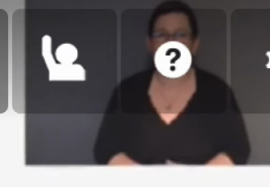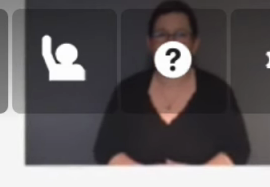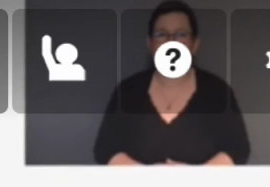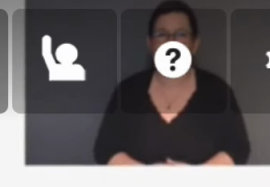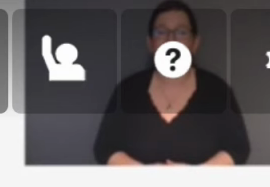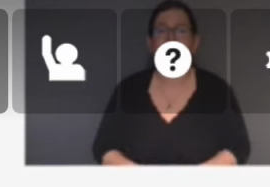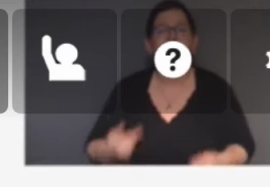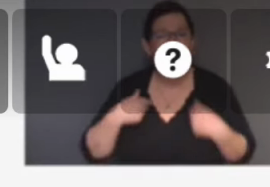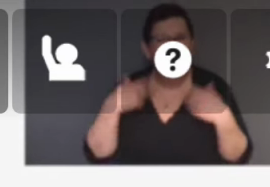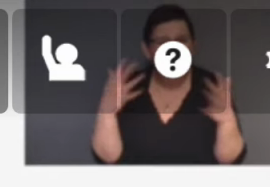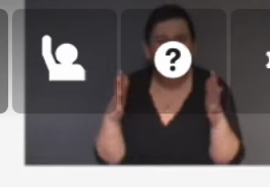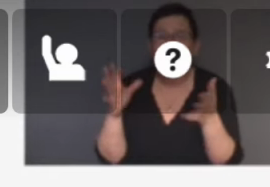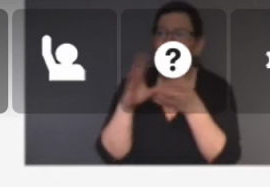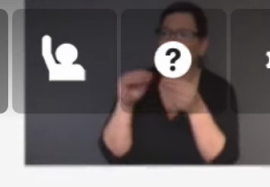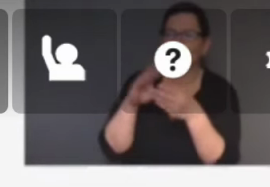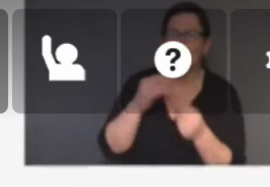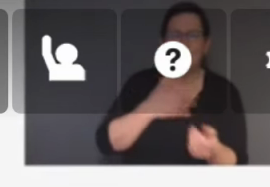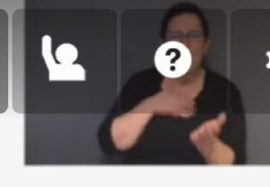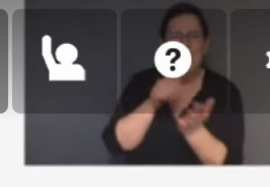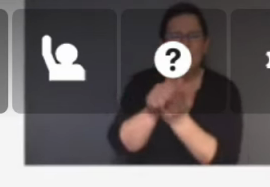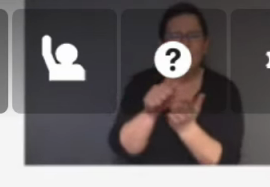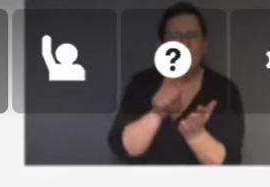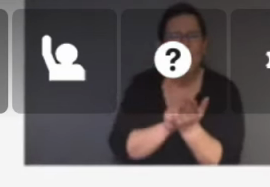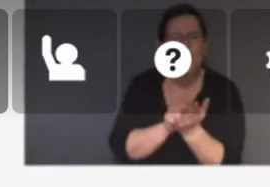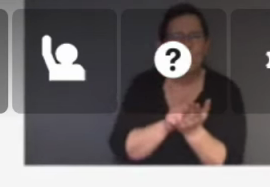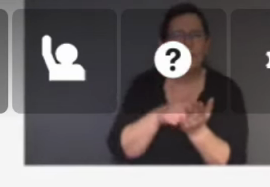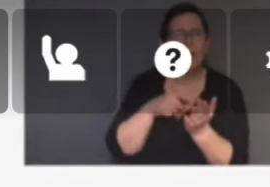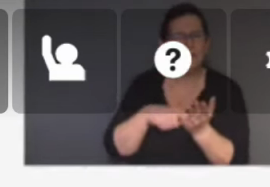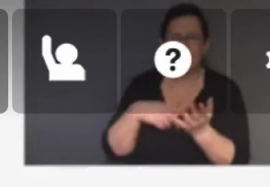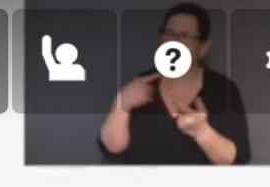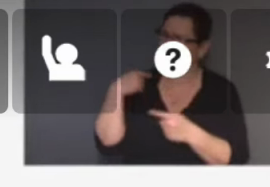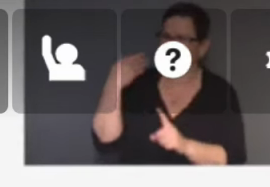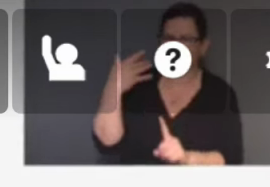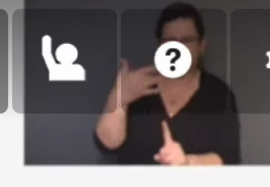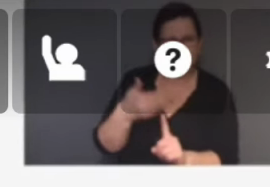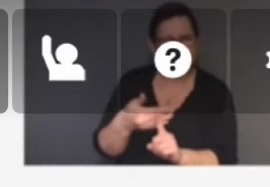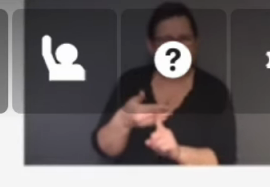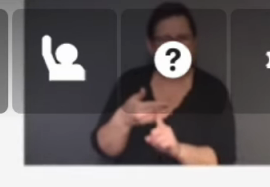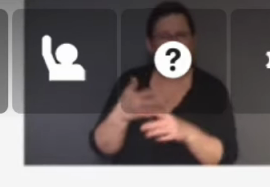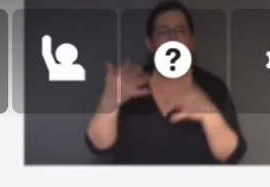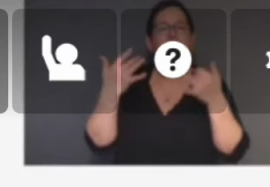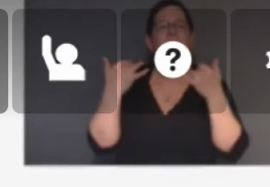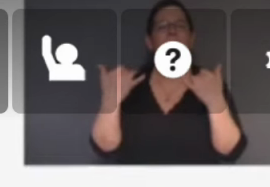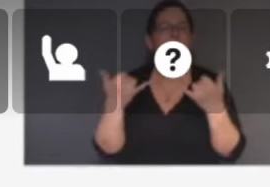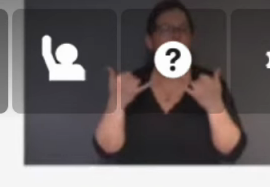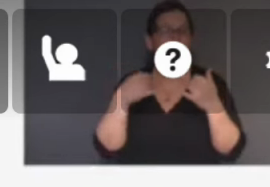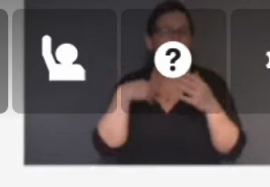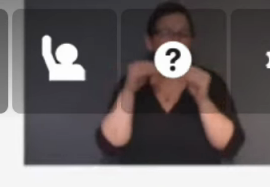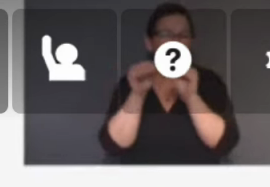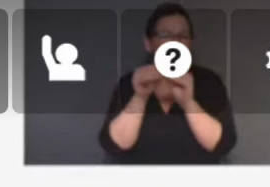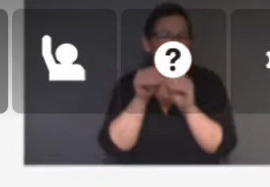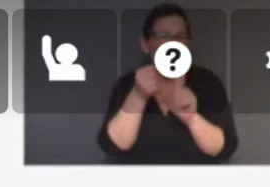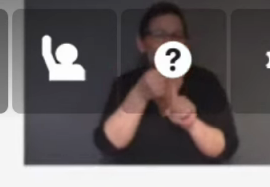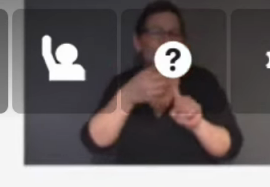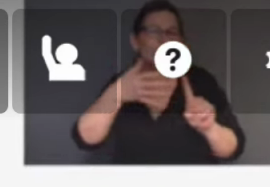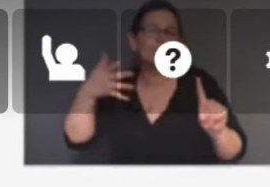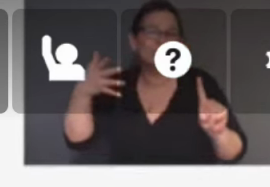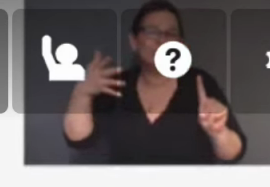more detail. You will be able to access the service after you send your first tax return to the